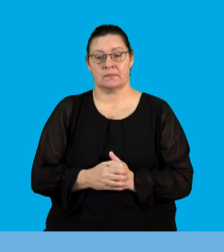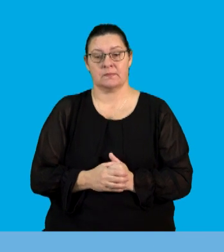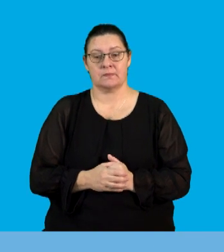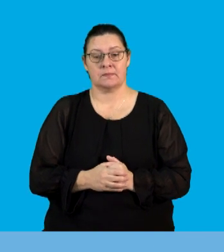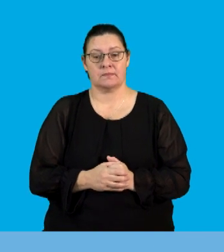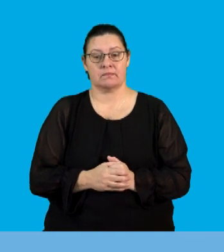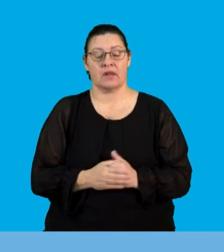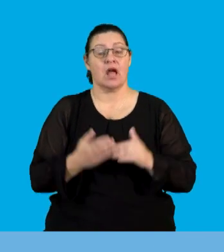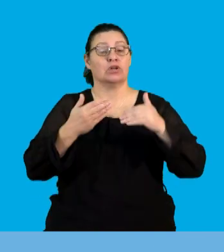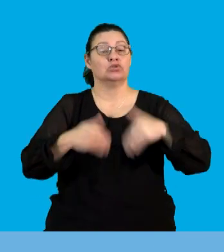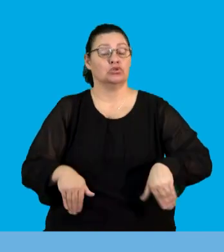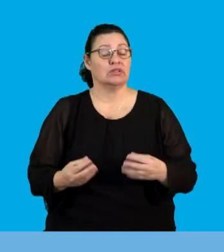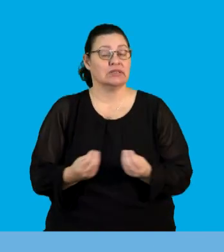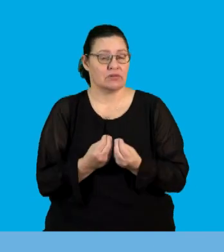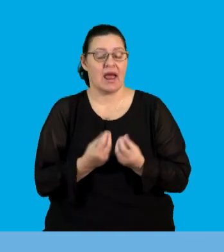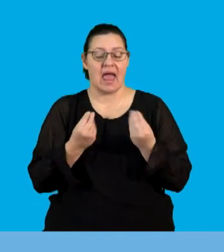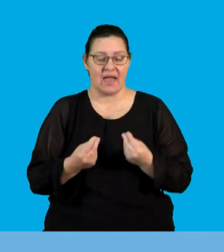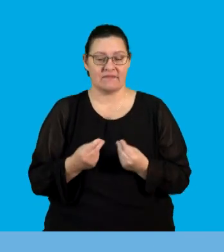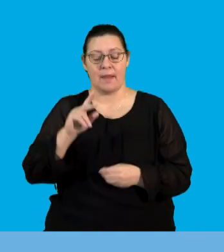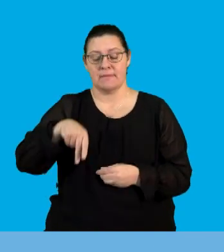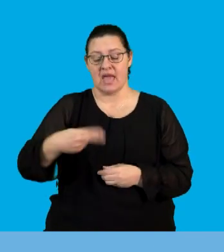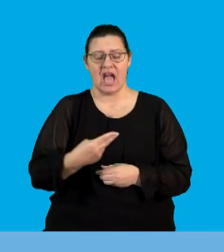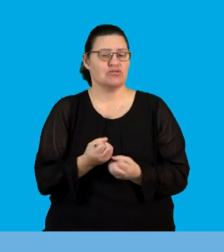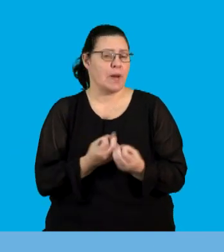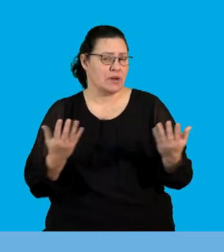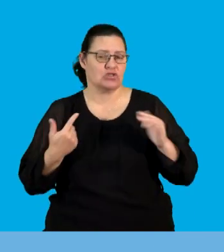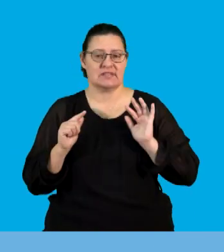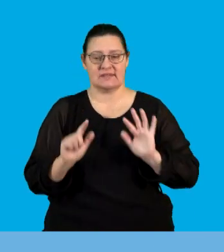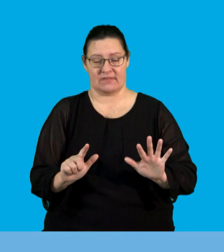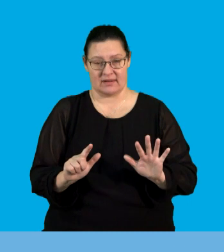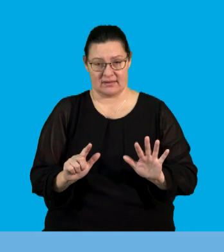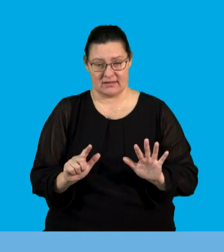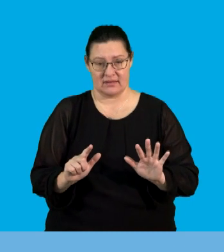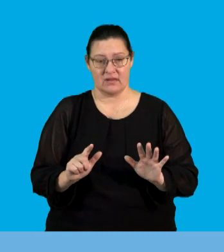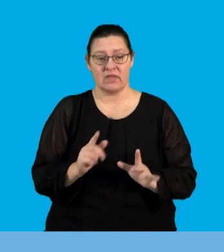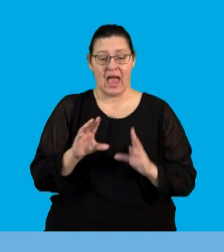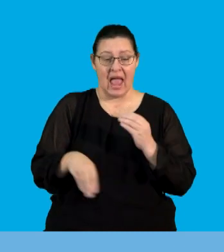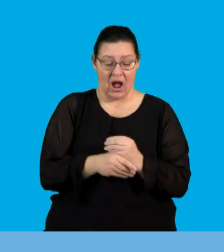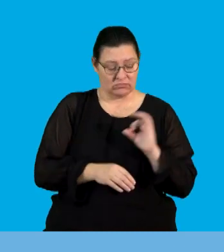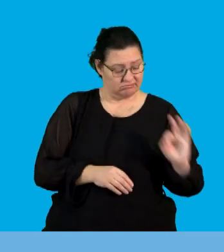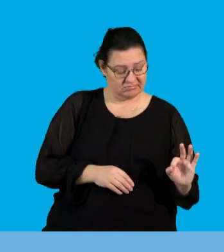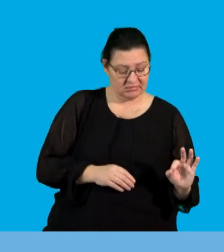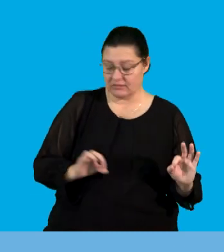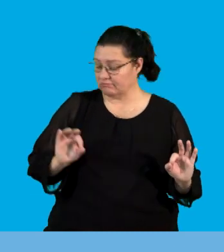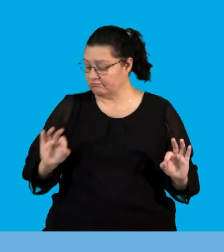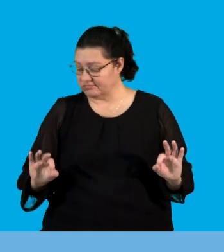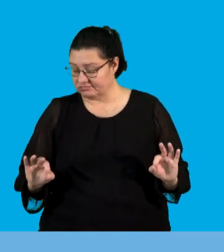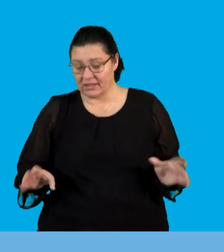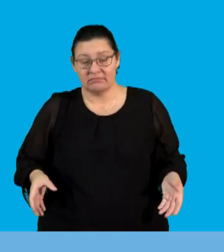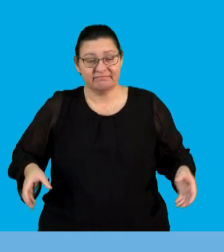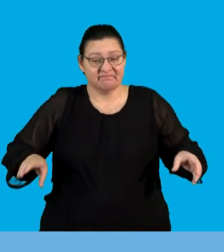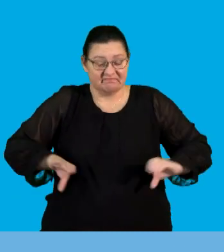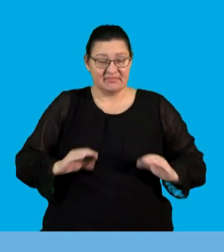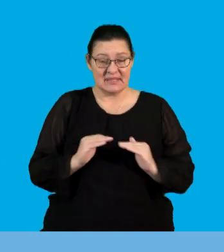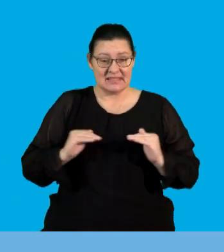neutral. Now, a neutral substance has a pH of 7. So if a substance is neutral, when we add the right amount of the acid and